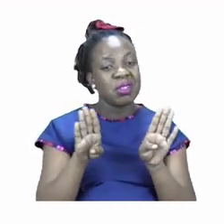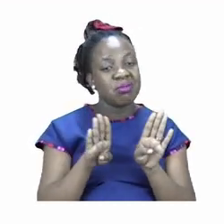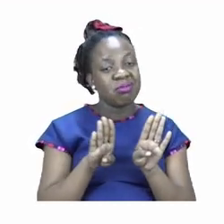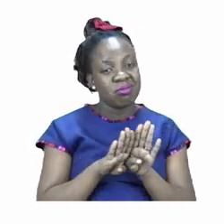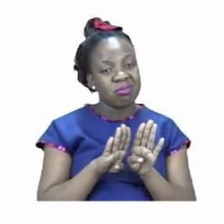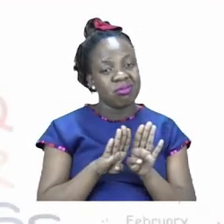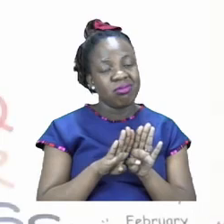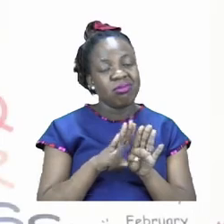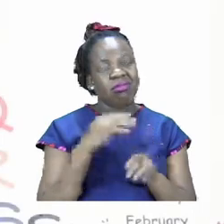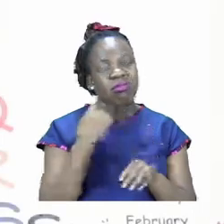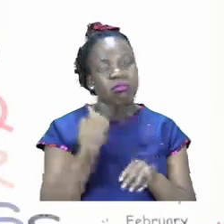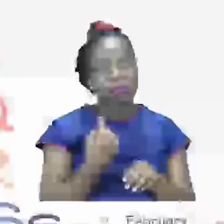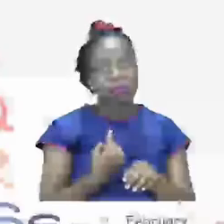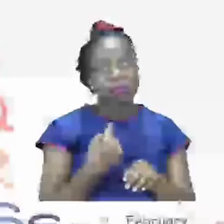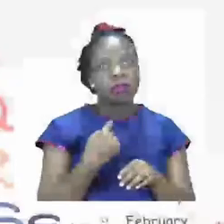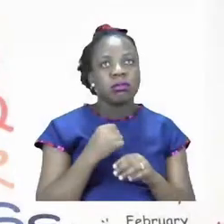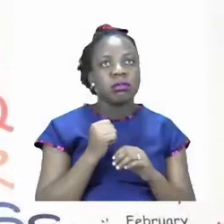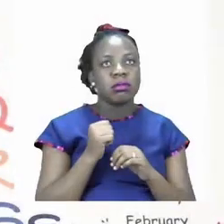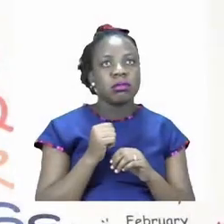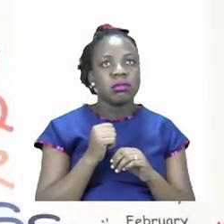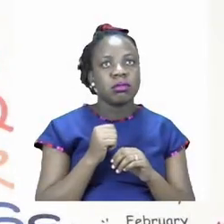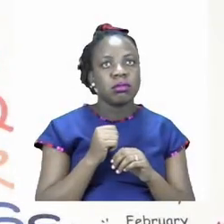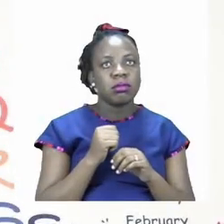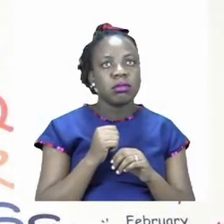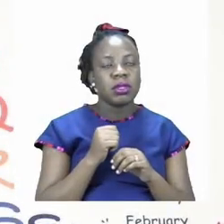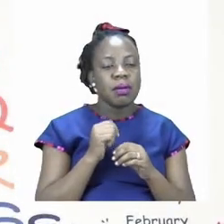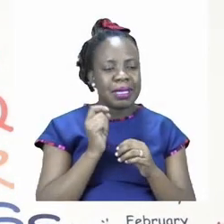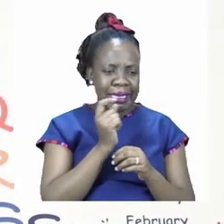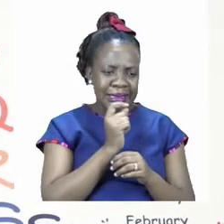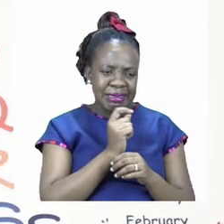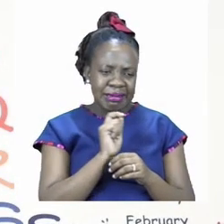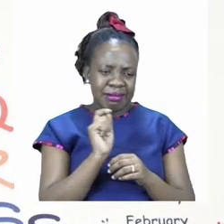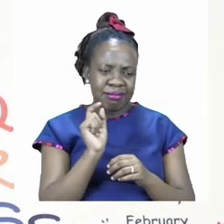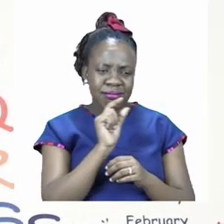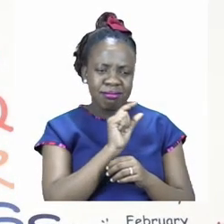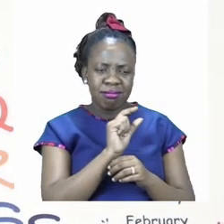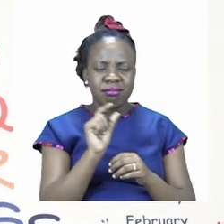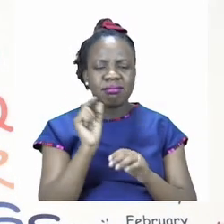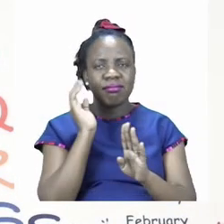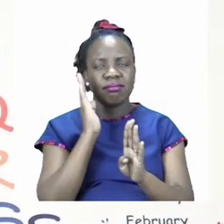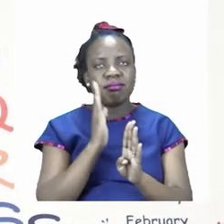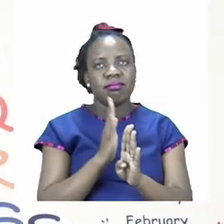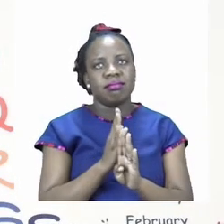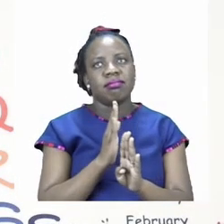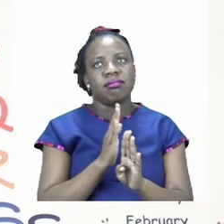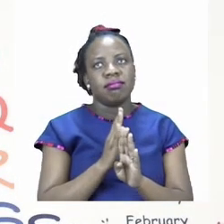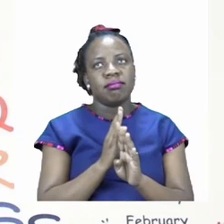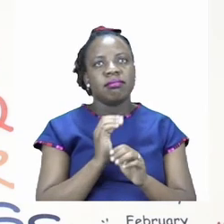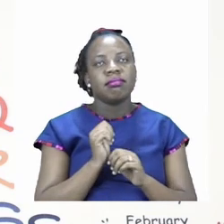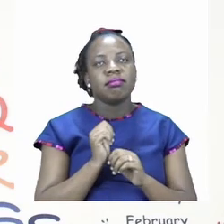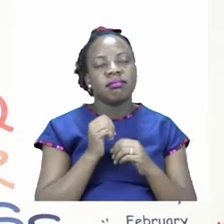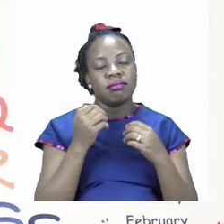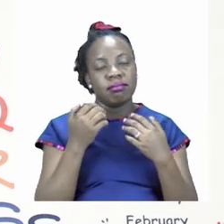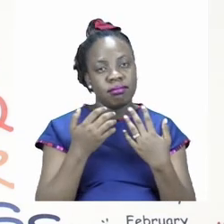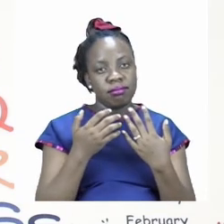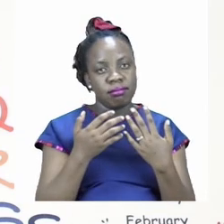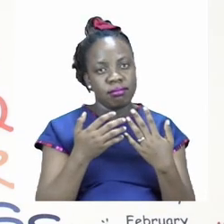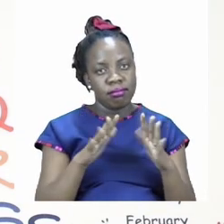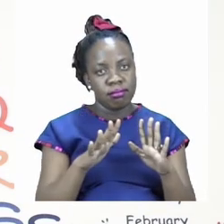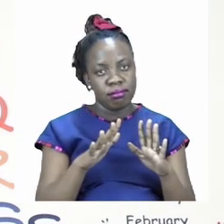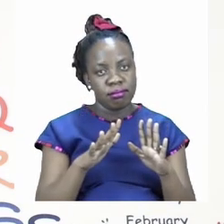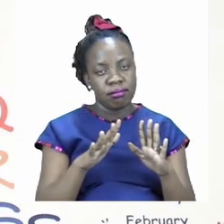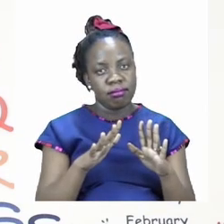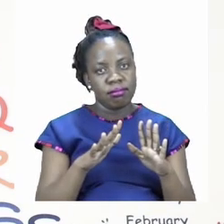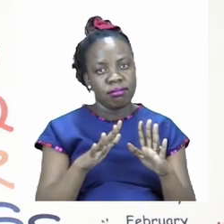yourselves. Make sure that you have the correct spelling of each and every word. I'll see you when we're done after the advert